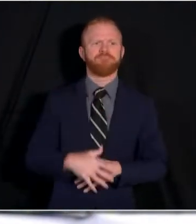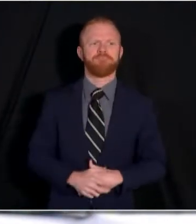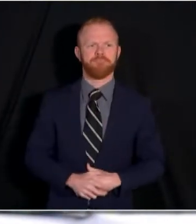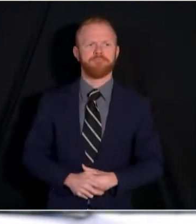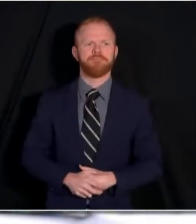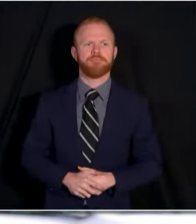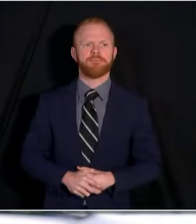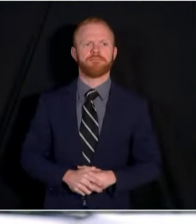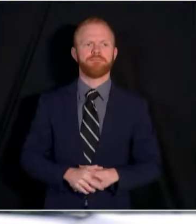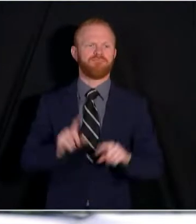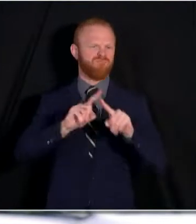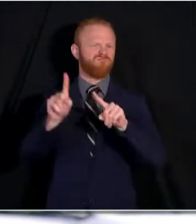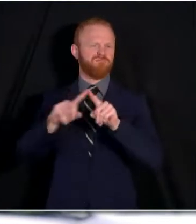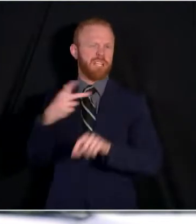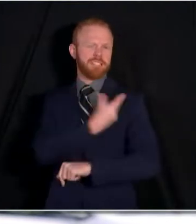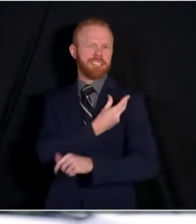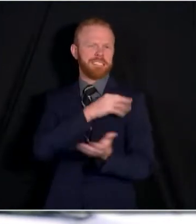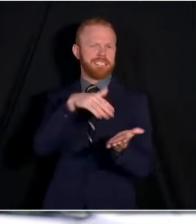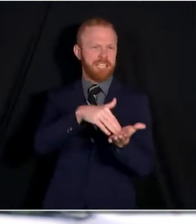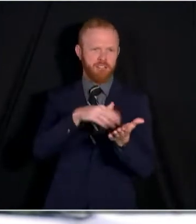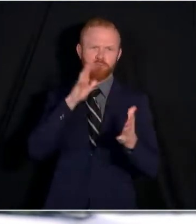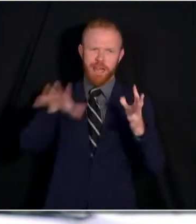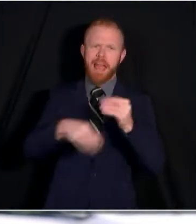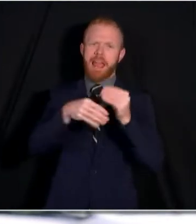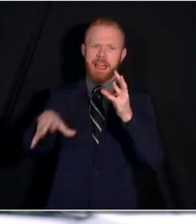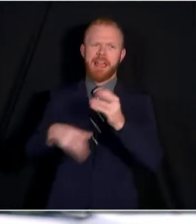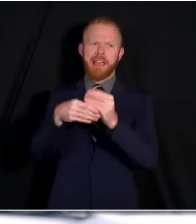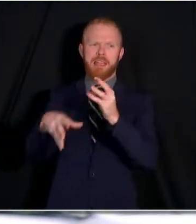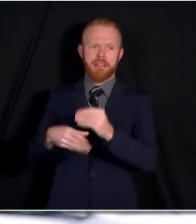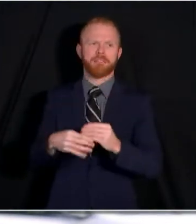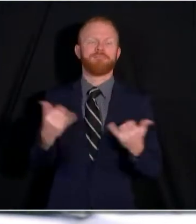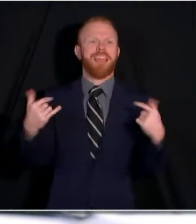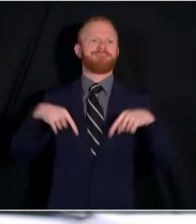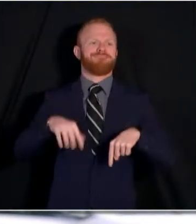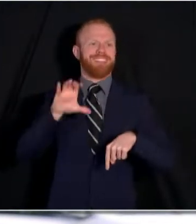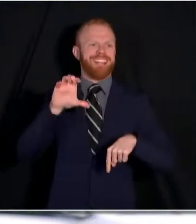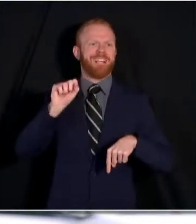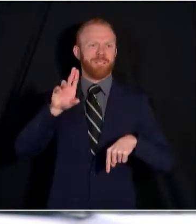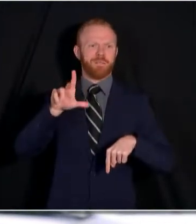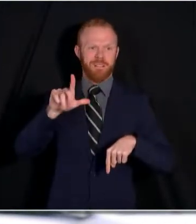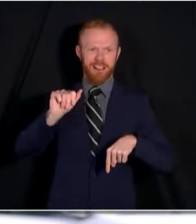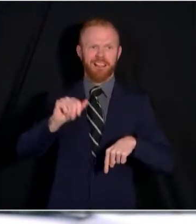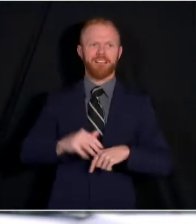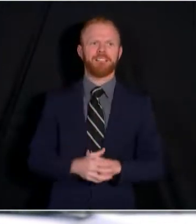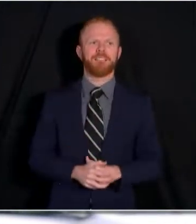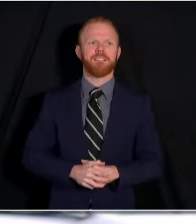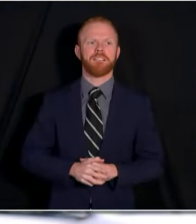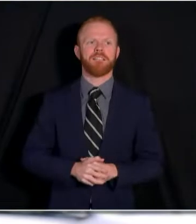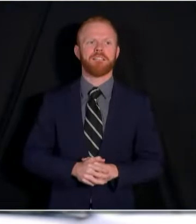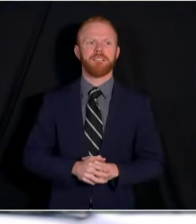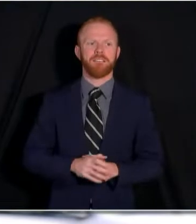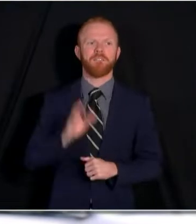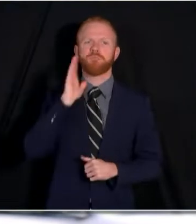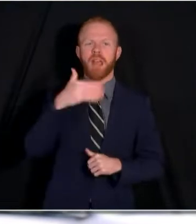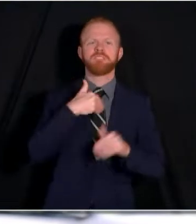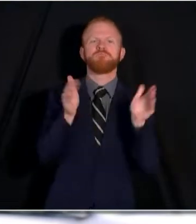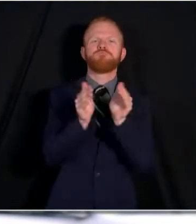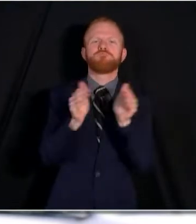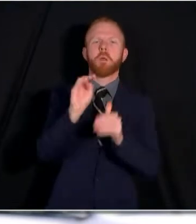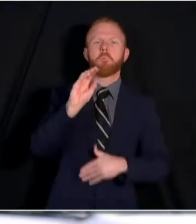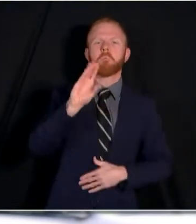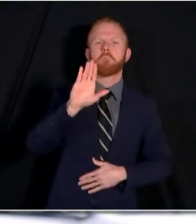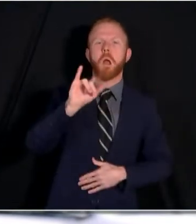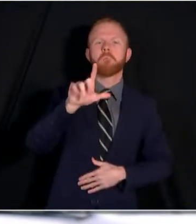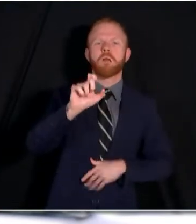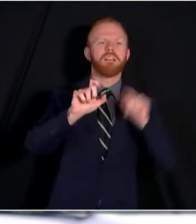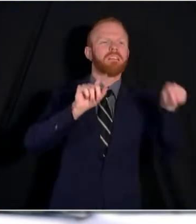to this site here, we'll also have a mobile capability that will go out from this site in kind of a spoke and hub concept to make sure that